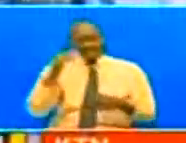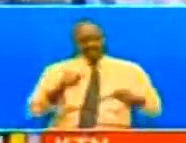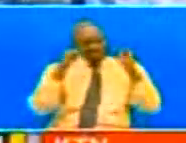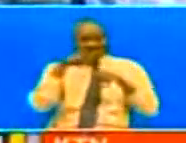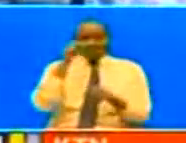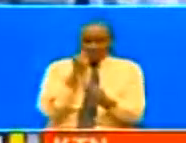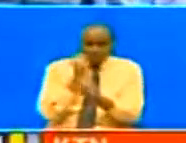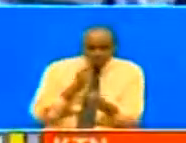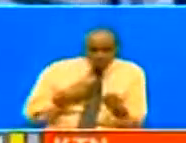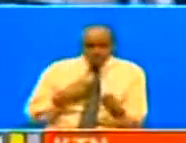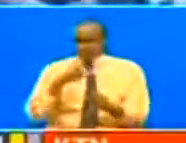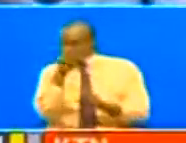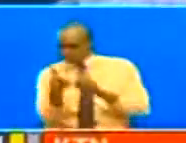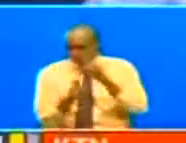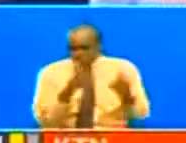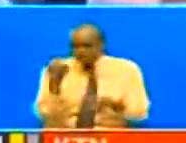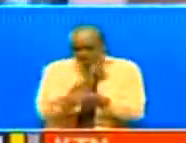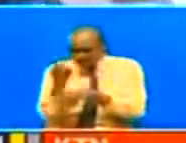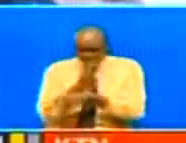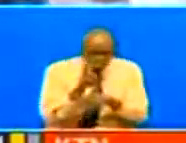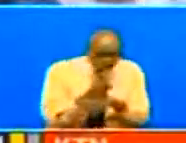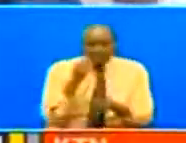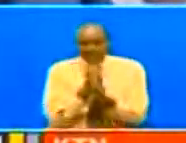watahitaji kufanyia ukaguzi wa hapa na pale ili